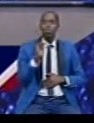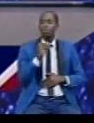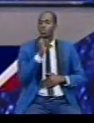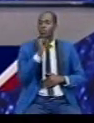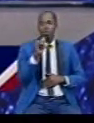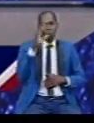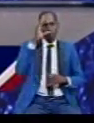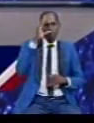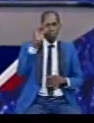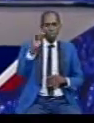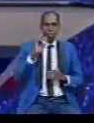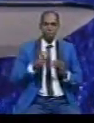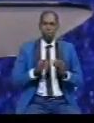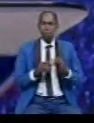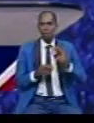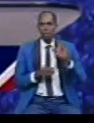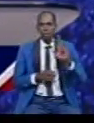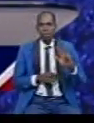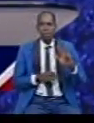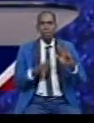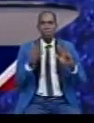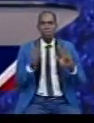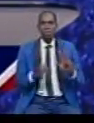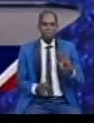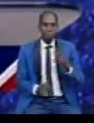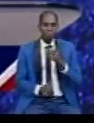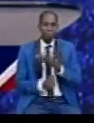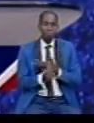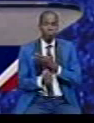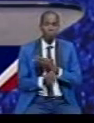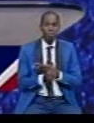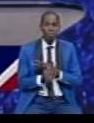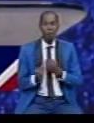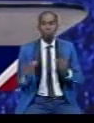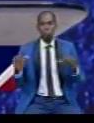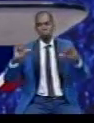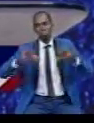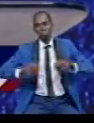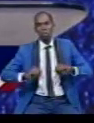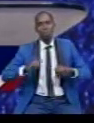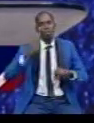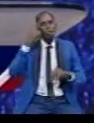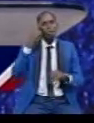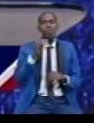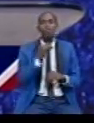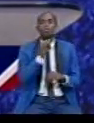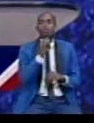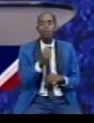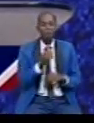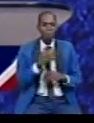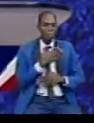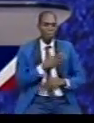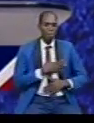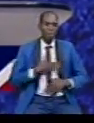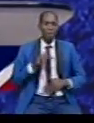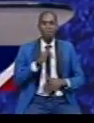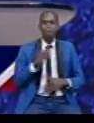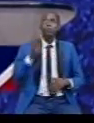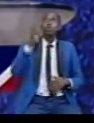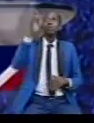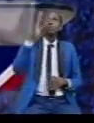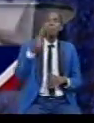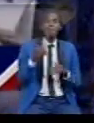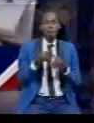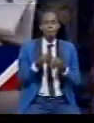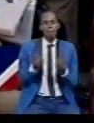Number three, the damnation for not pleasing God but